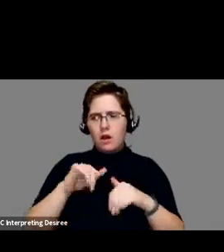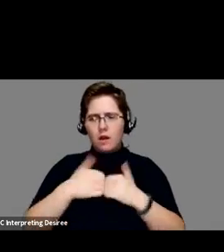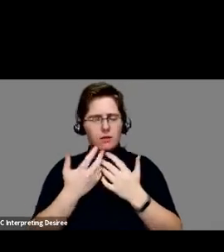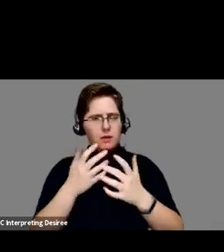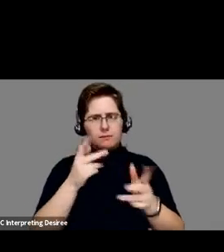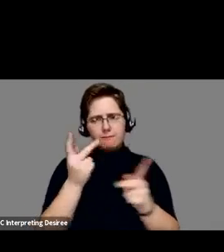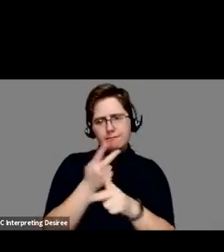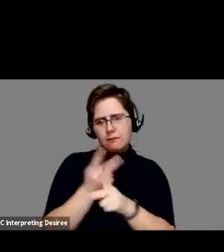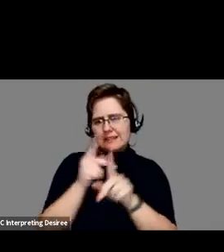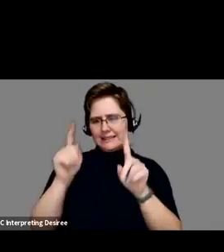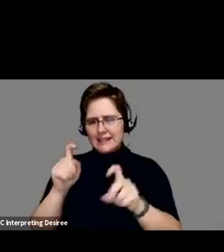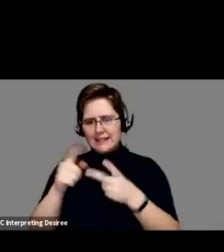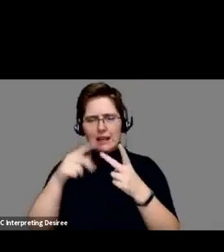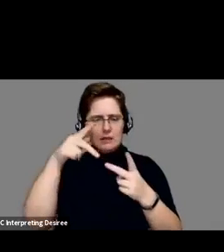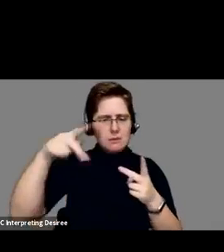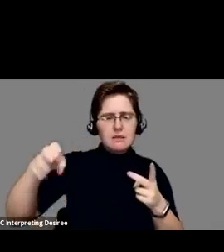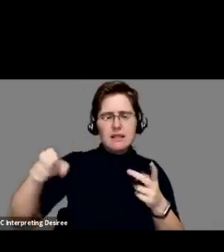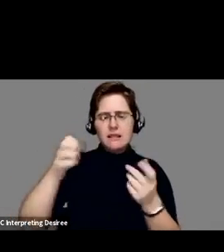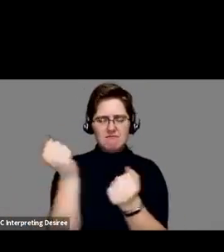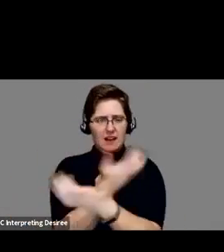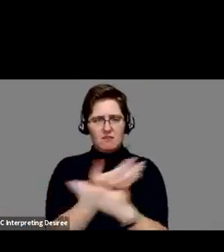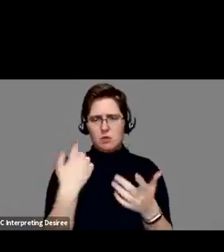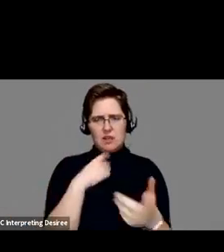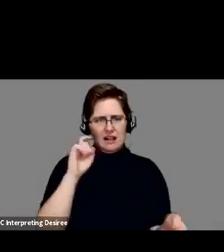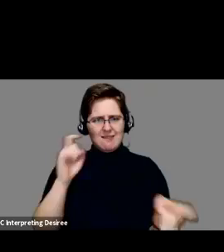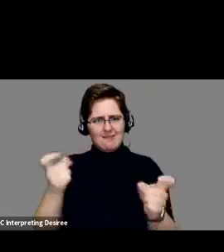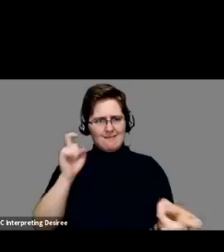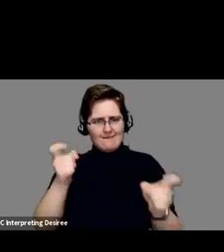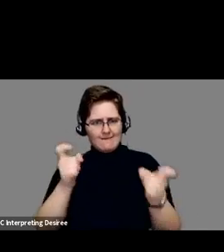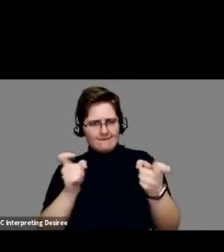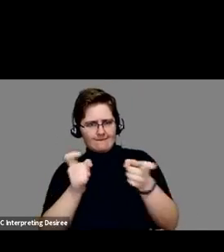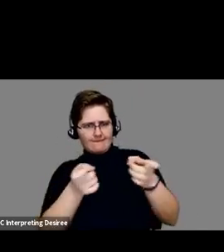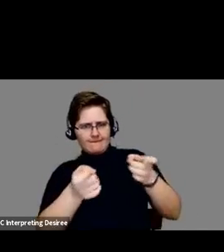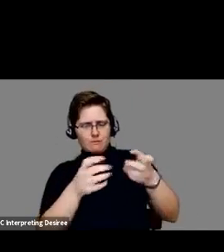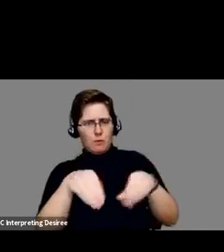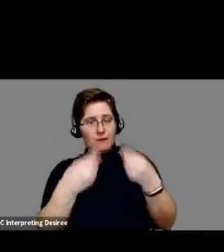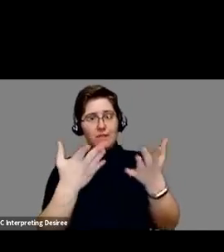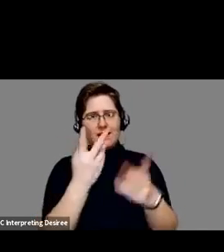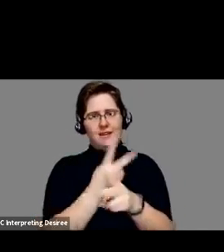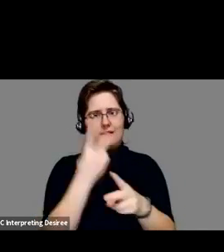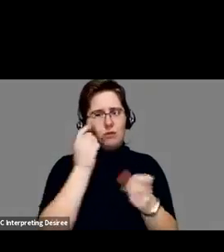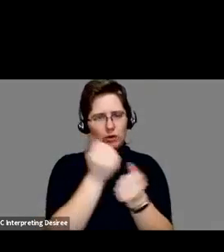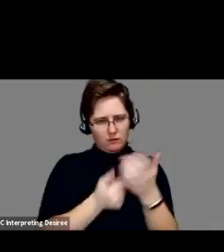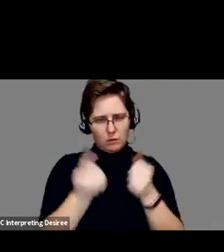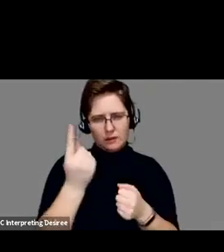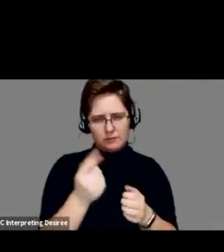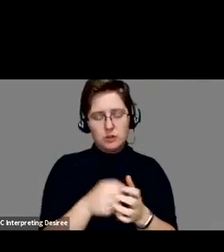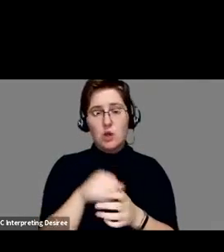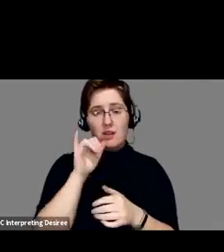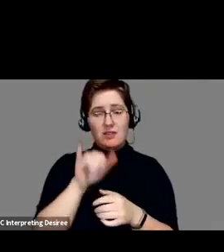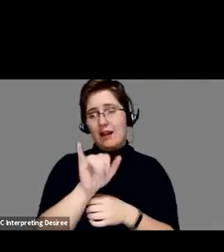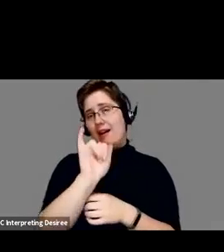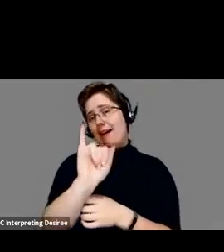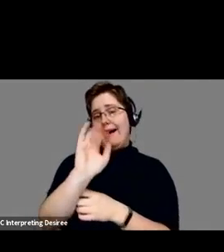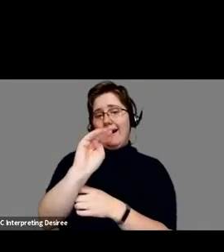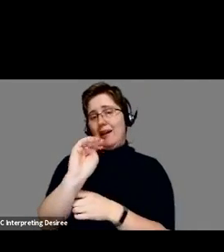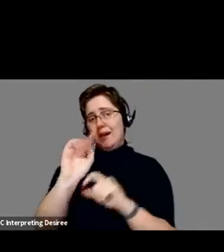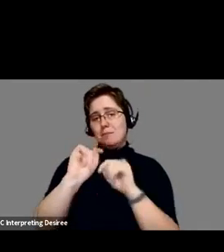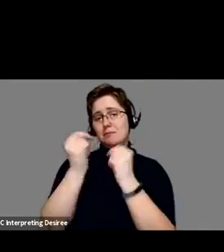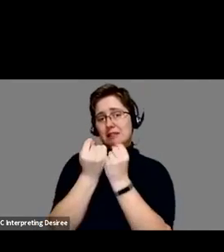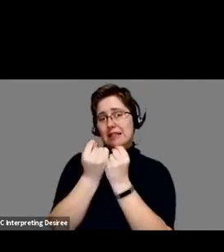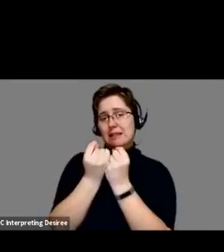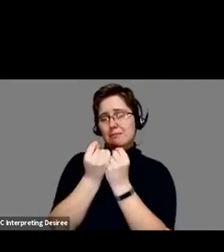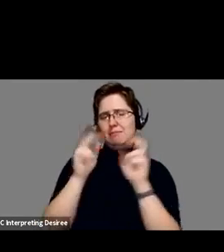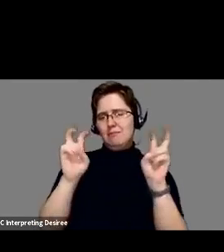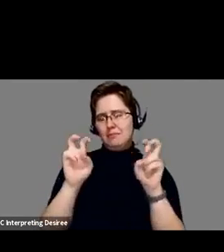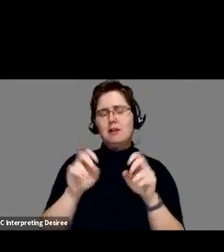and PPE and all these other things that we had to adjust to in order to be able to provide care. So the incident management team played a huge